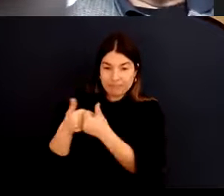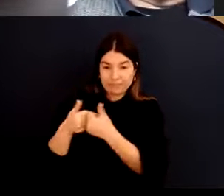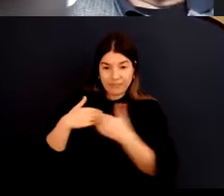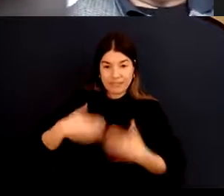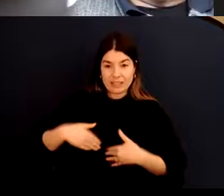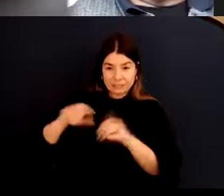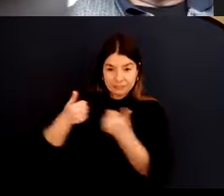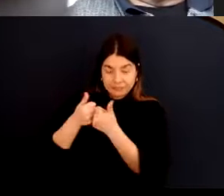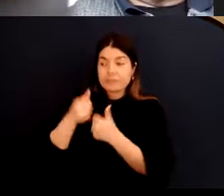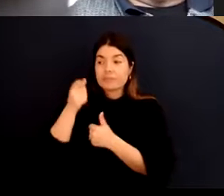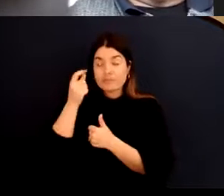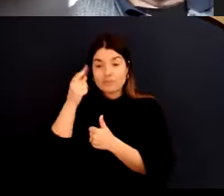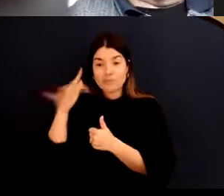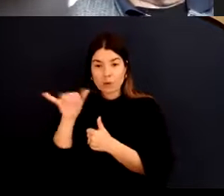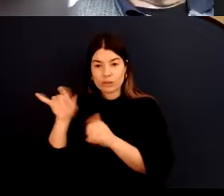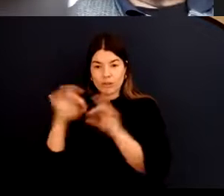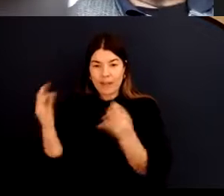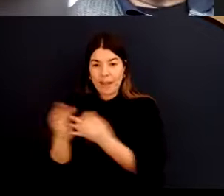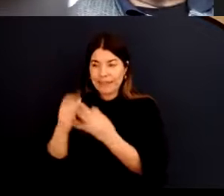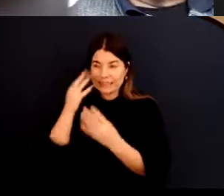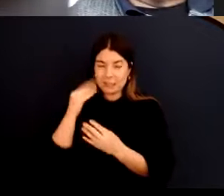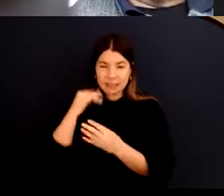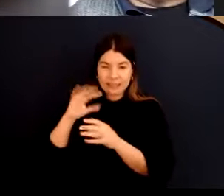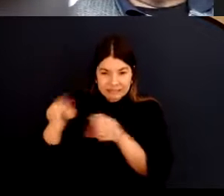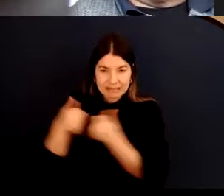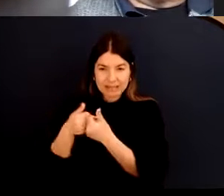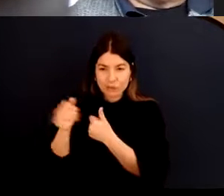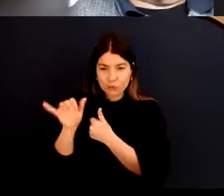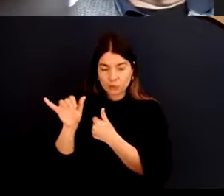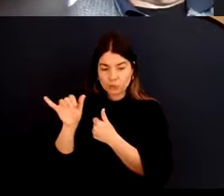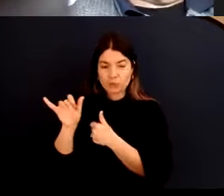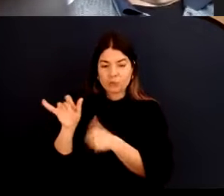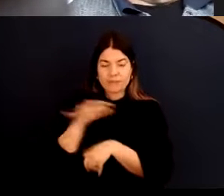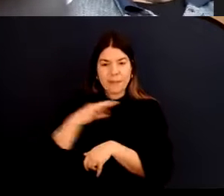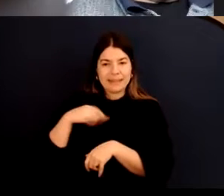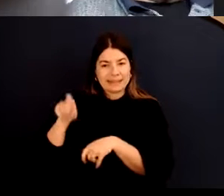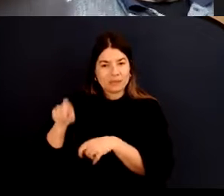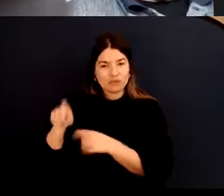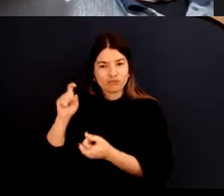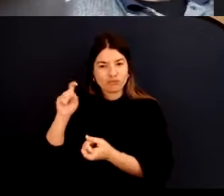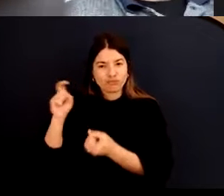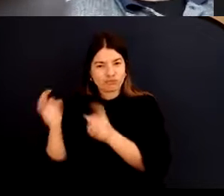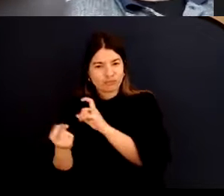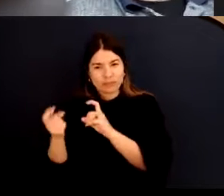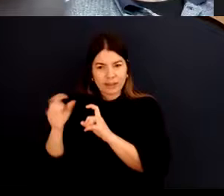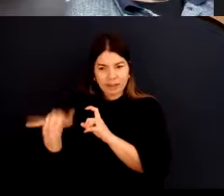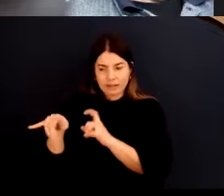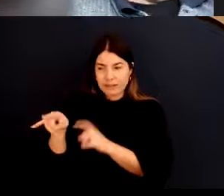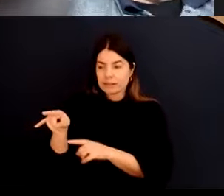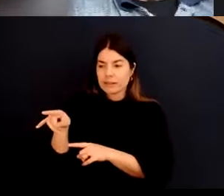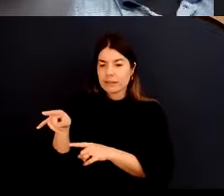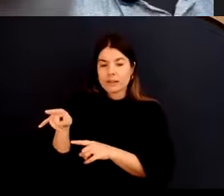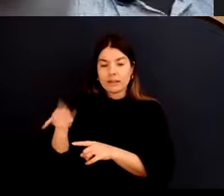his family has had to adapt to. And it has been